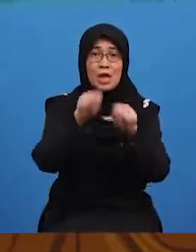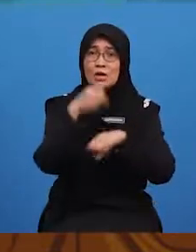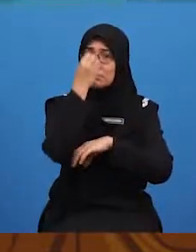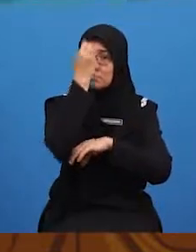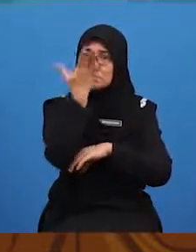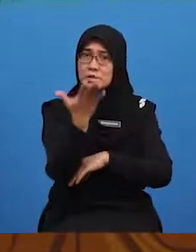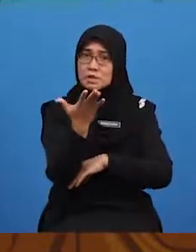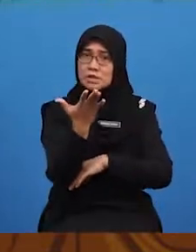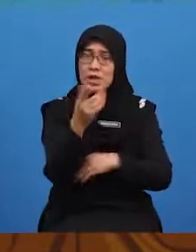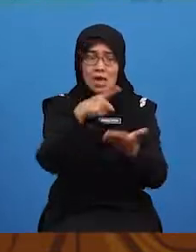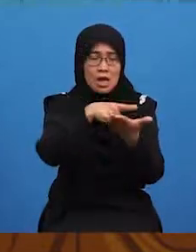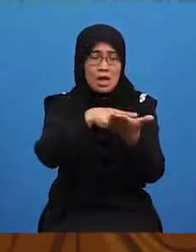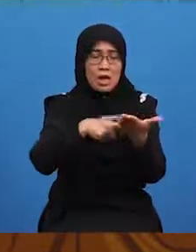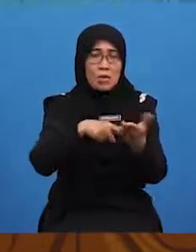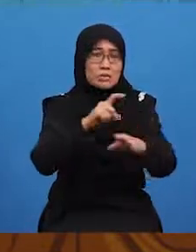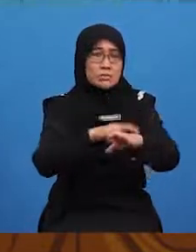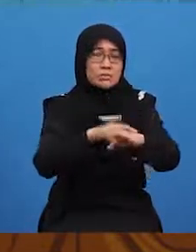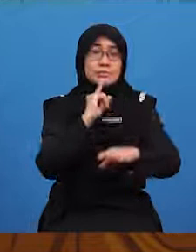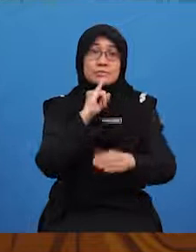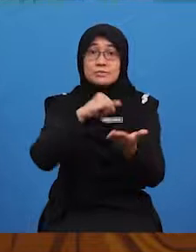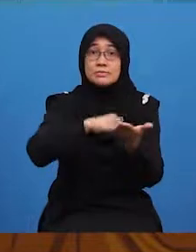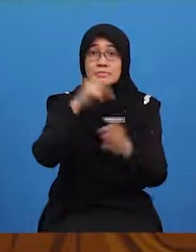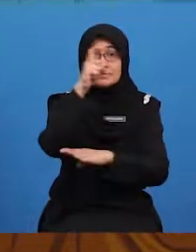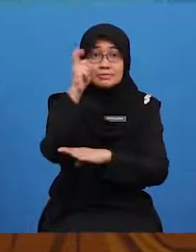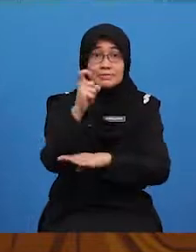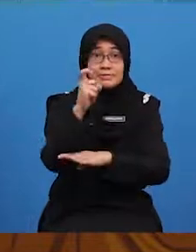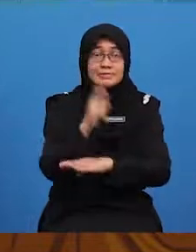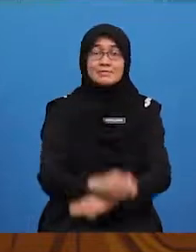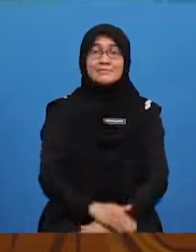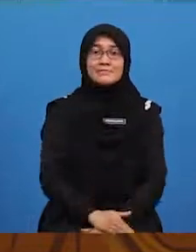Can you tell me what time is it?